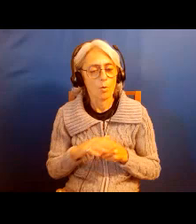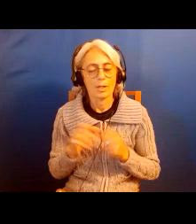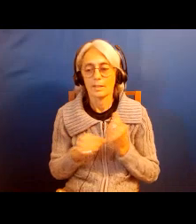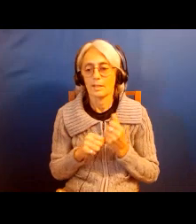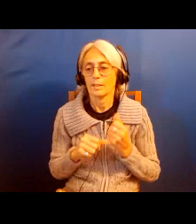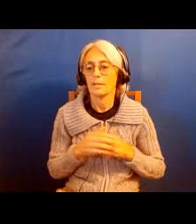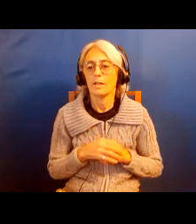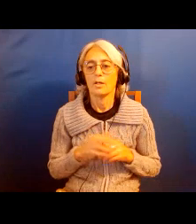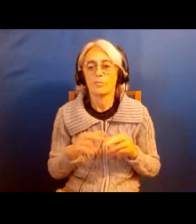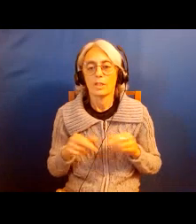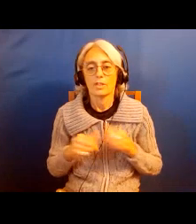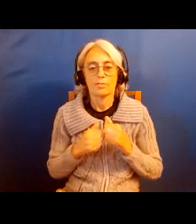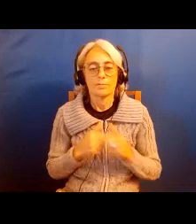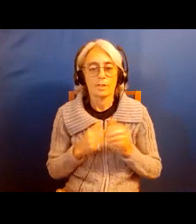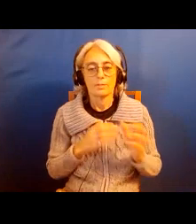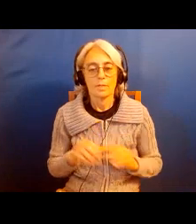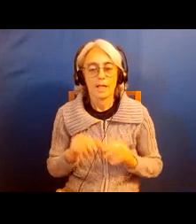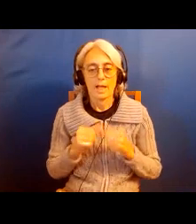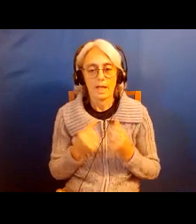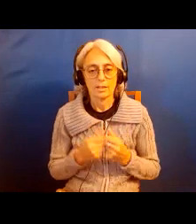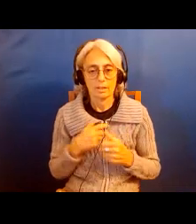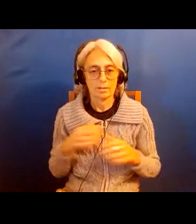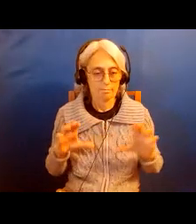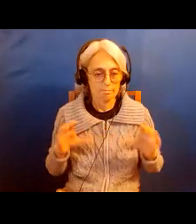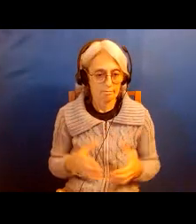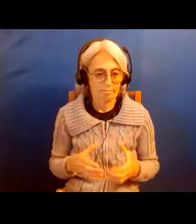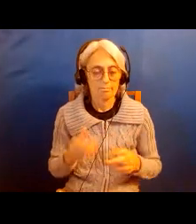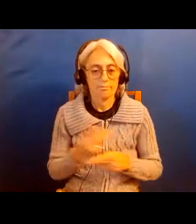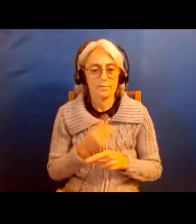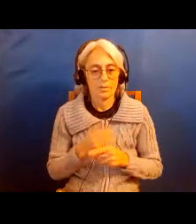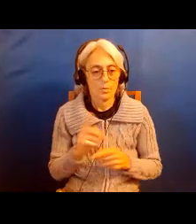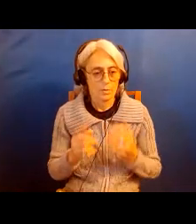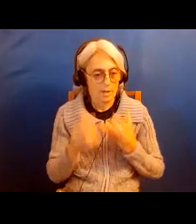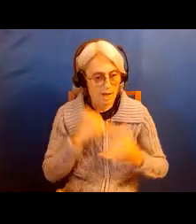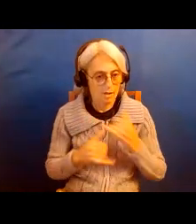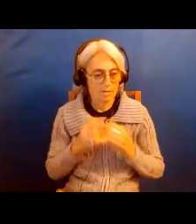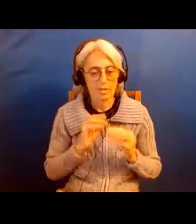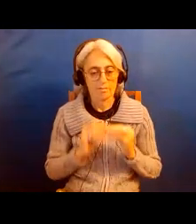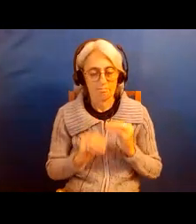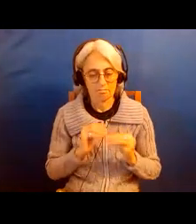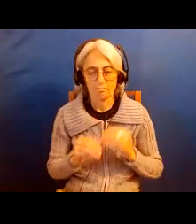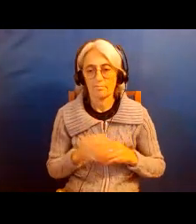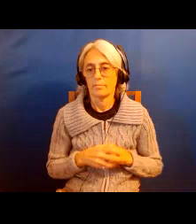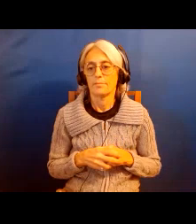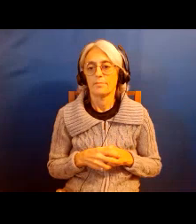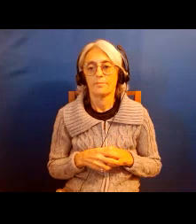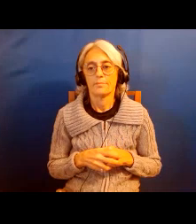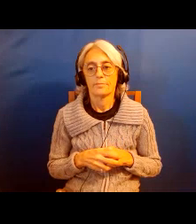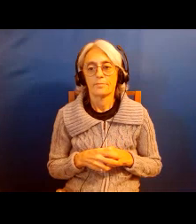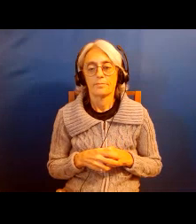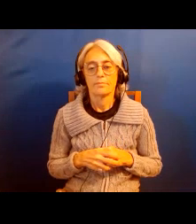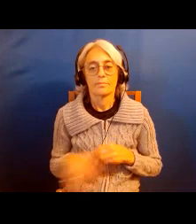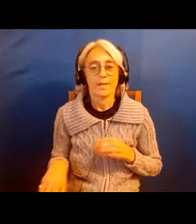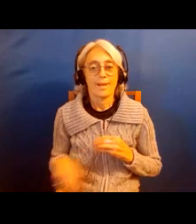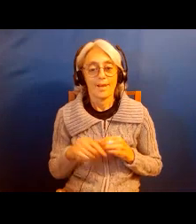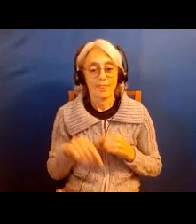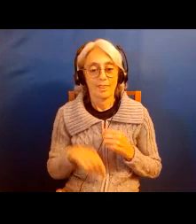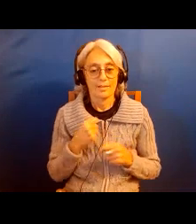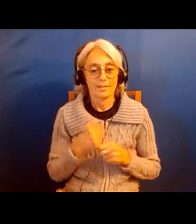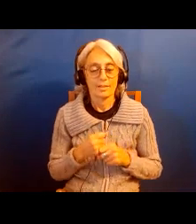planning agencies to identify errors and to ensure the accuracy of the report. New to this year's report is the completed projects